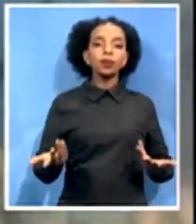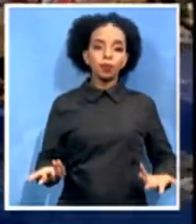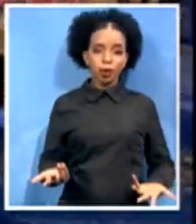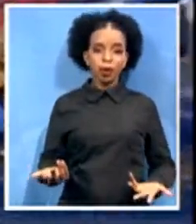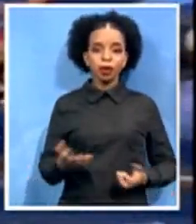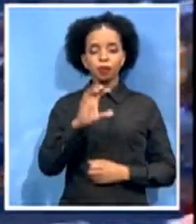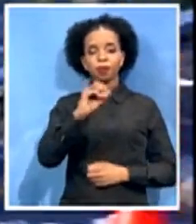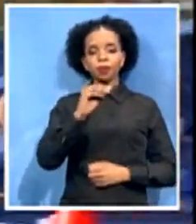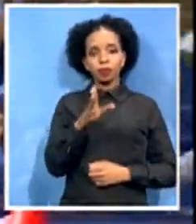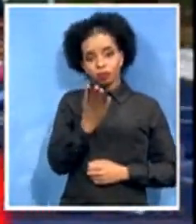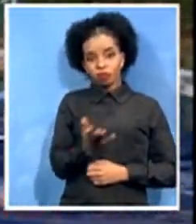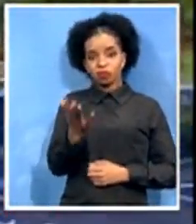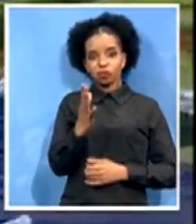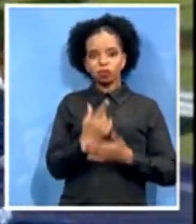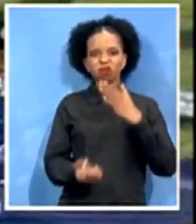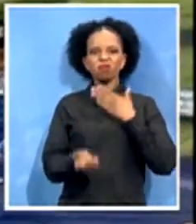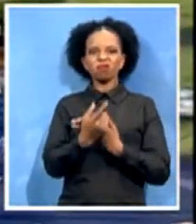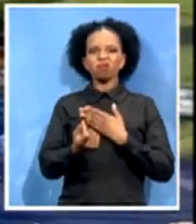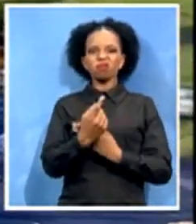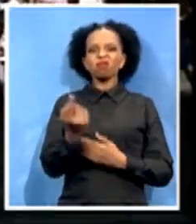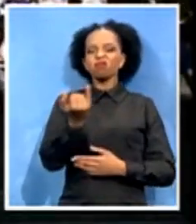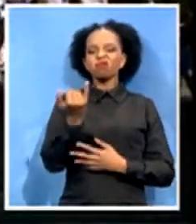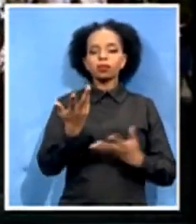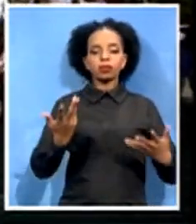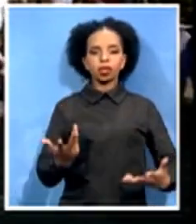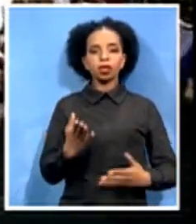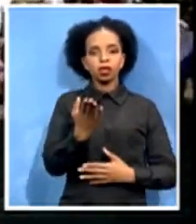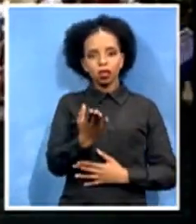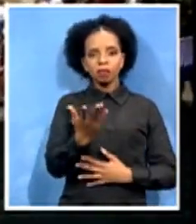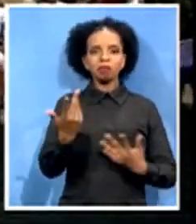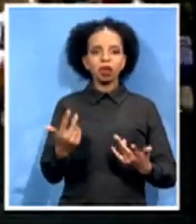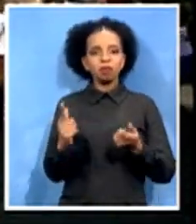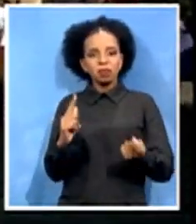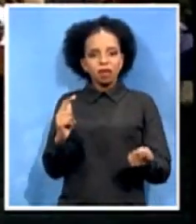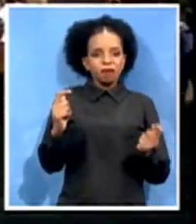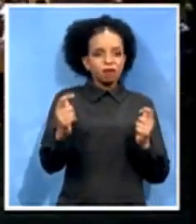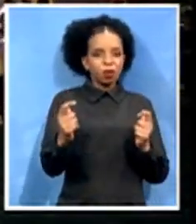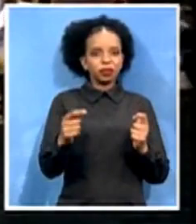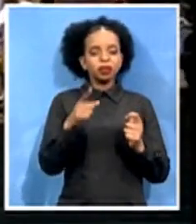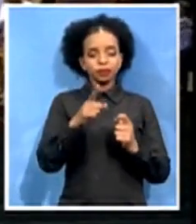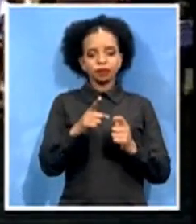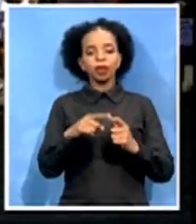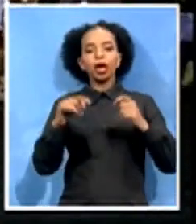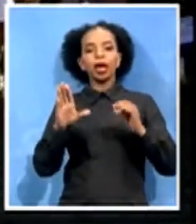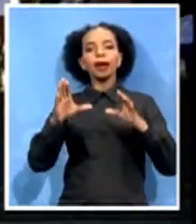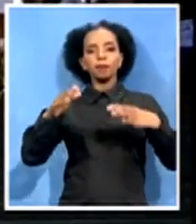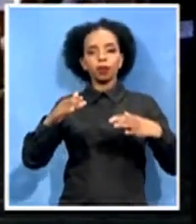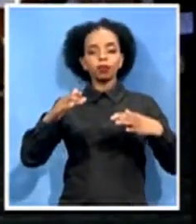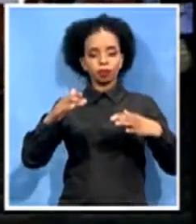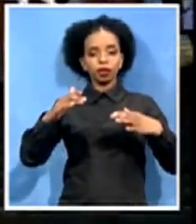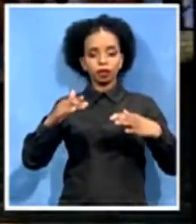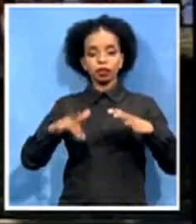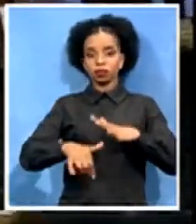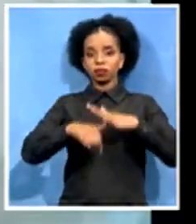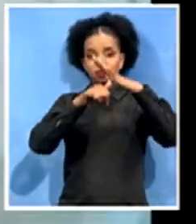violent, transformative movements. And they are very important. They're incredibly important. If we look at what is happening with the